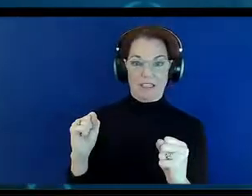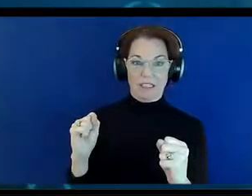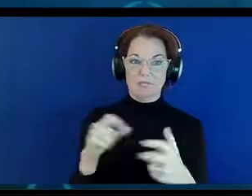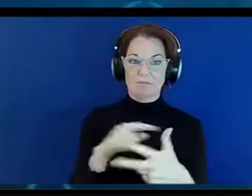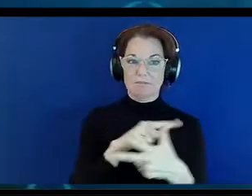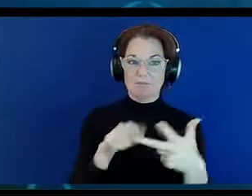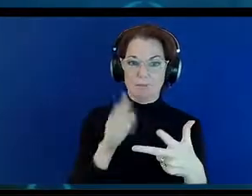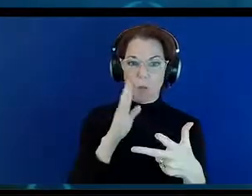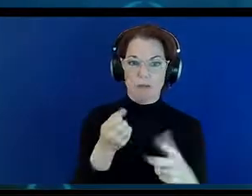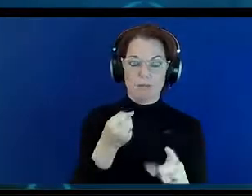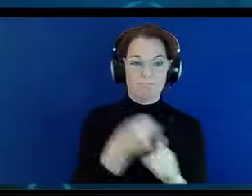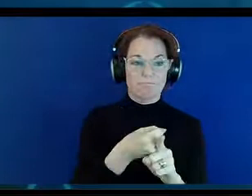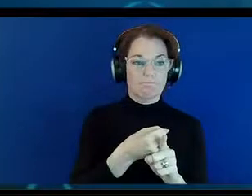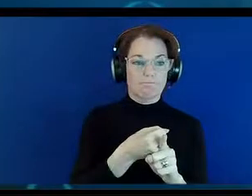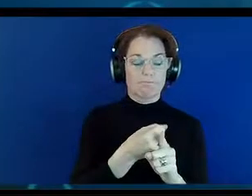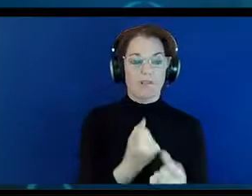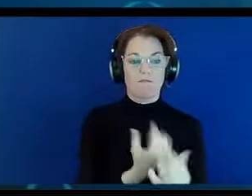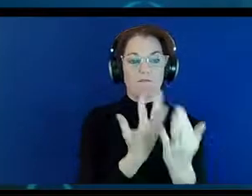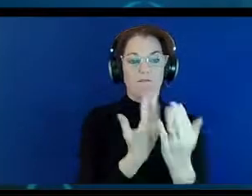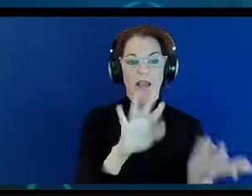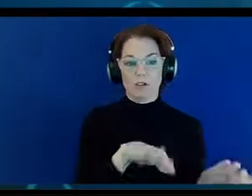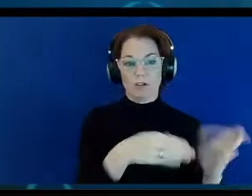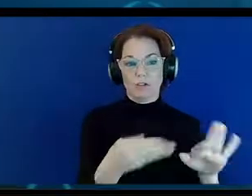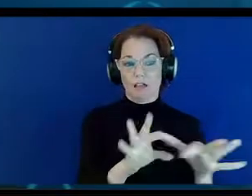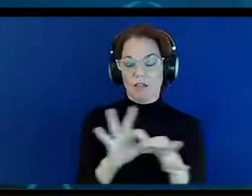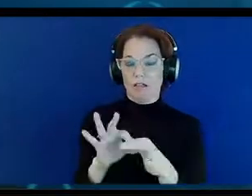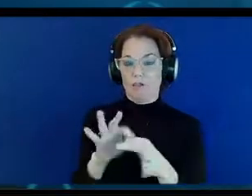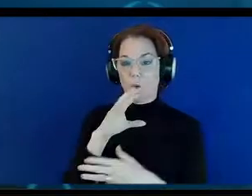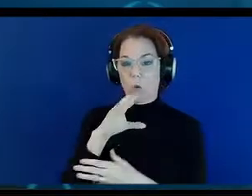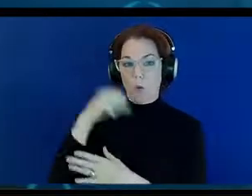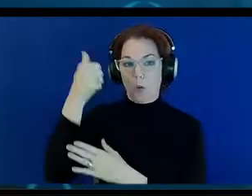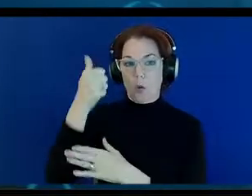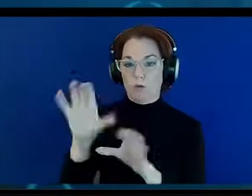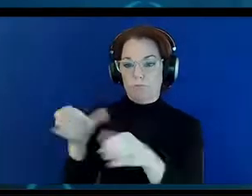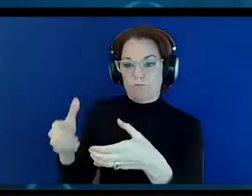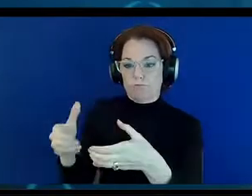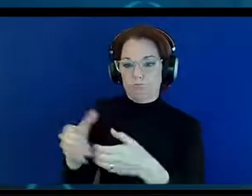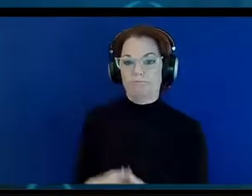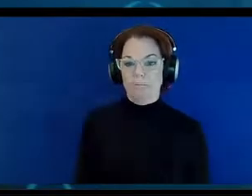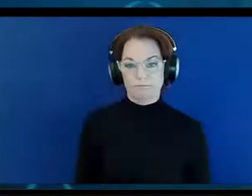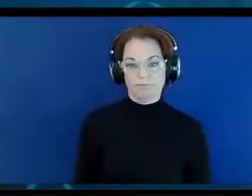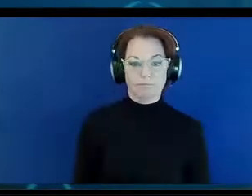big difference in reducing fire deaths in the elderly population.